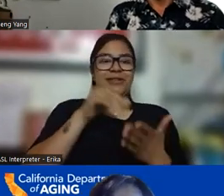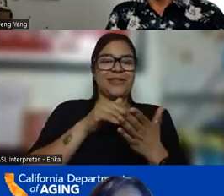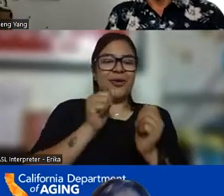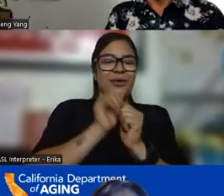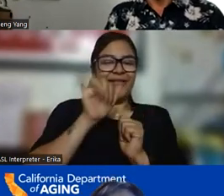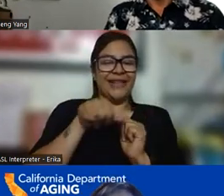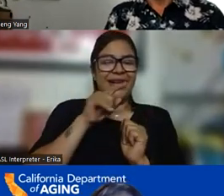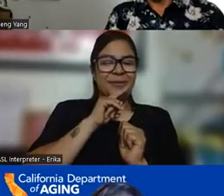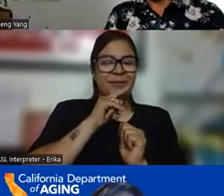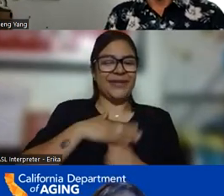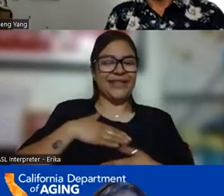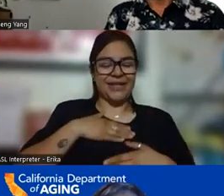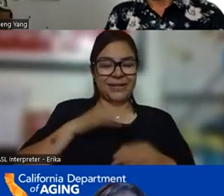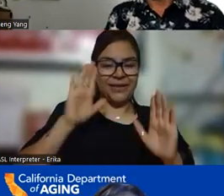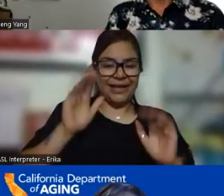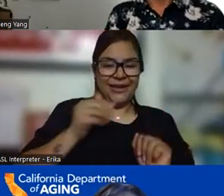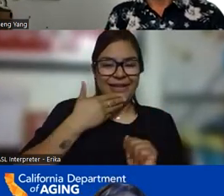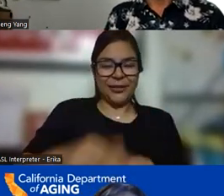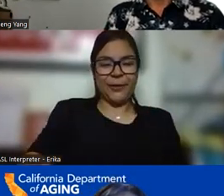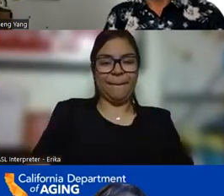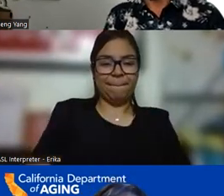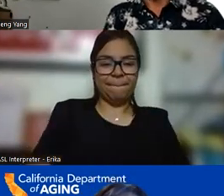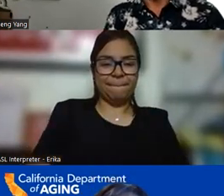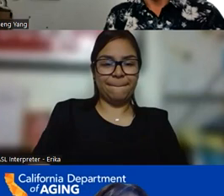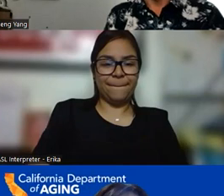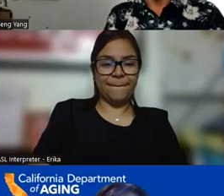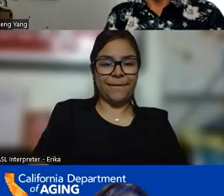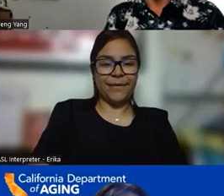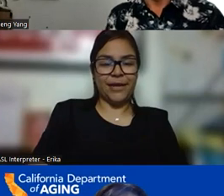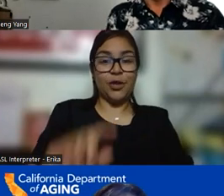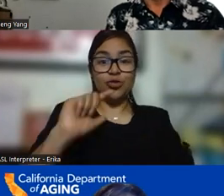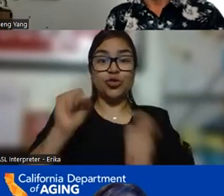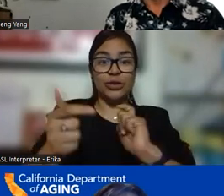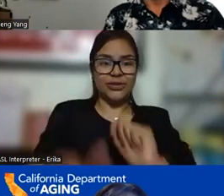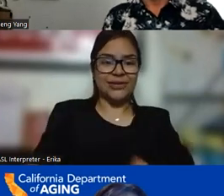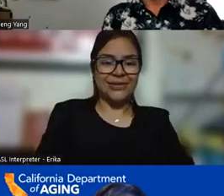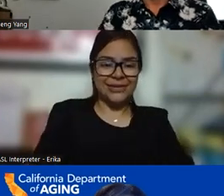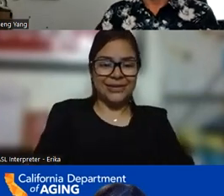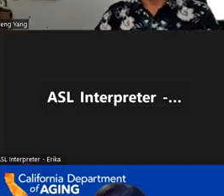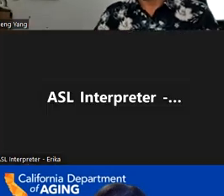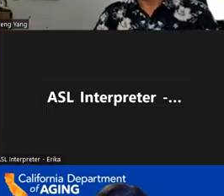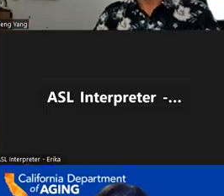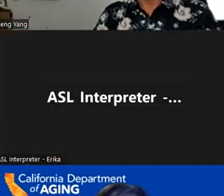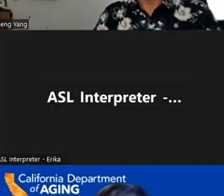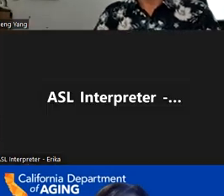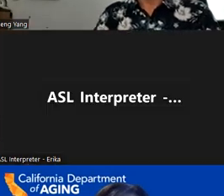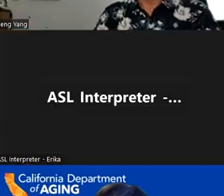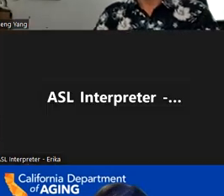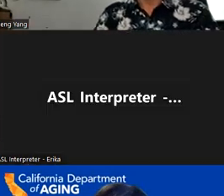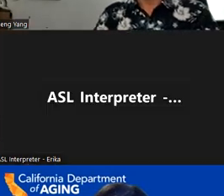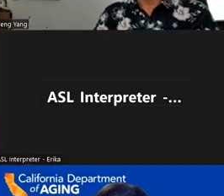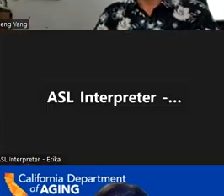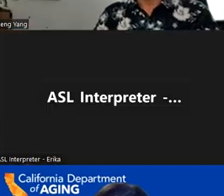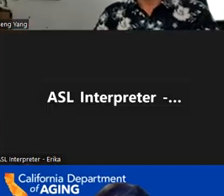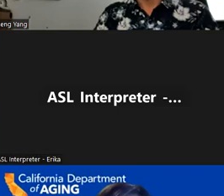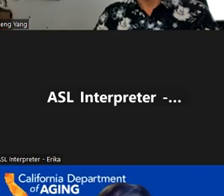love to join me. Thank you so much for the work that you're doing in Butte County. And I just love the way that